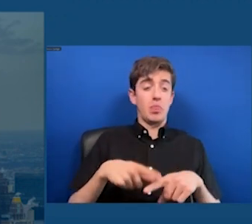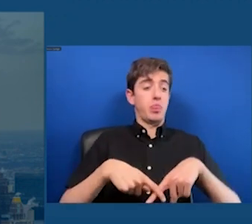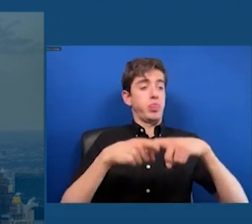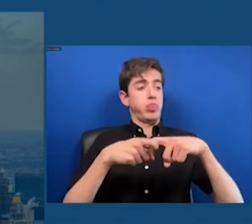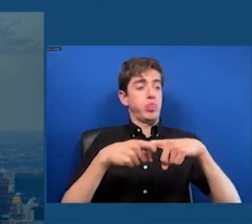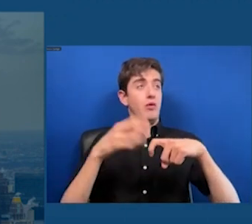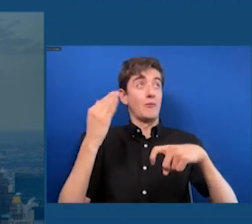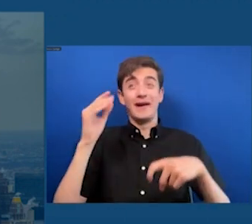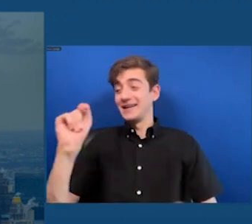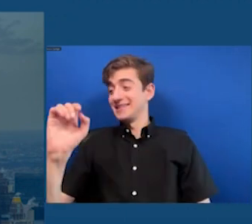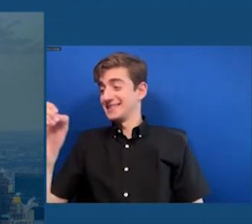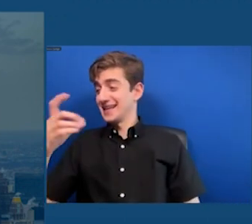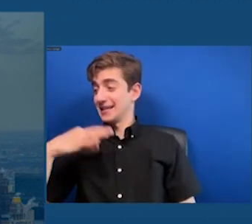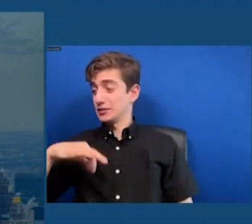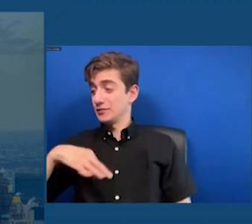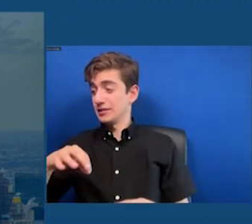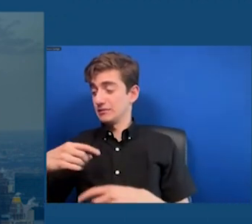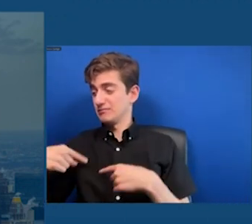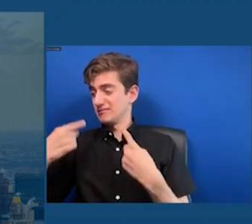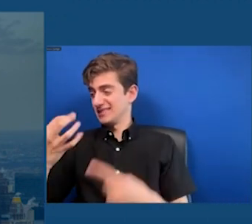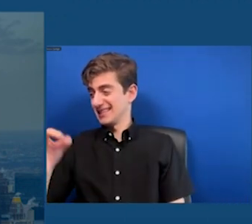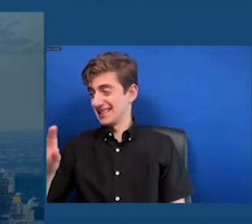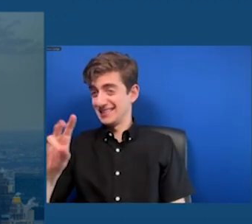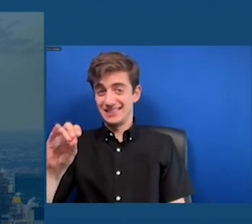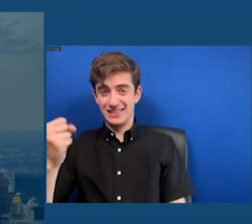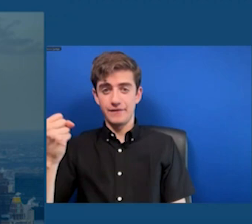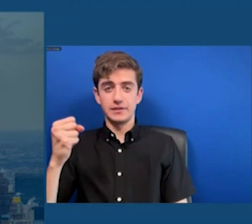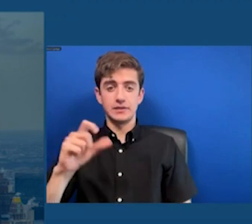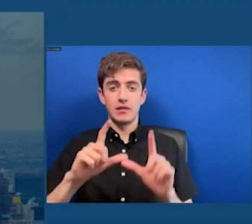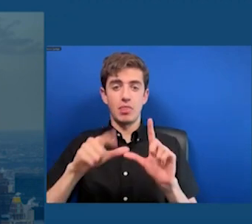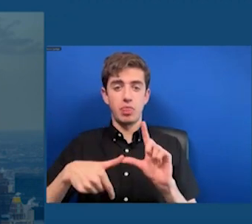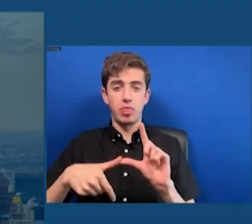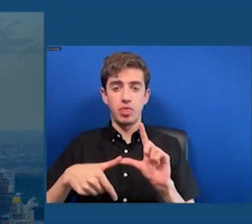in place since the 1970s, was allowed to expire.